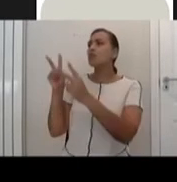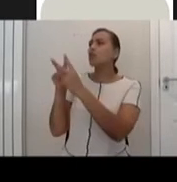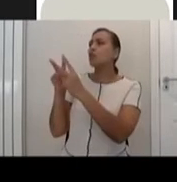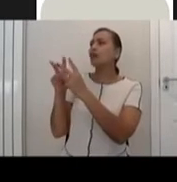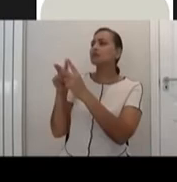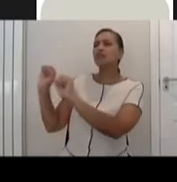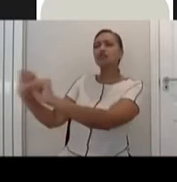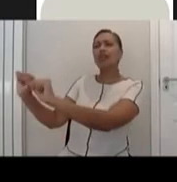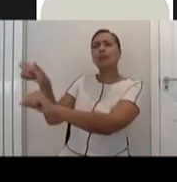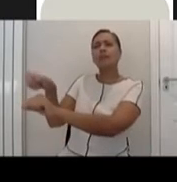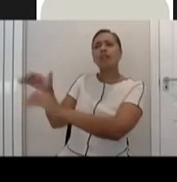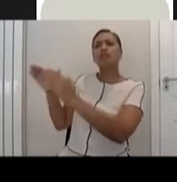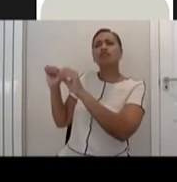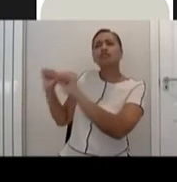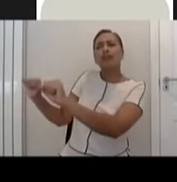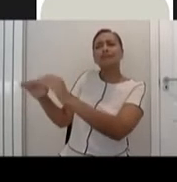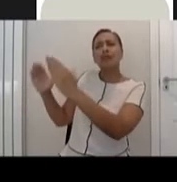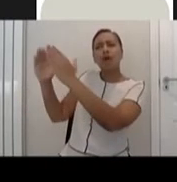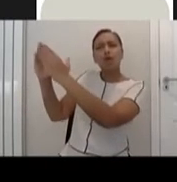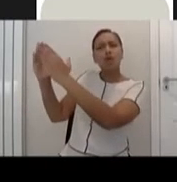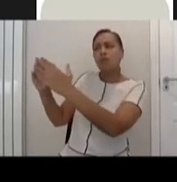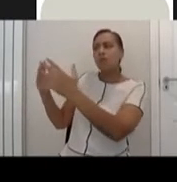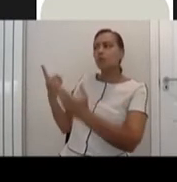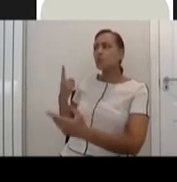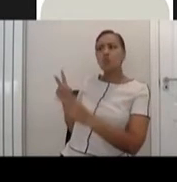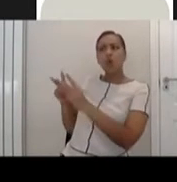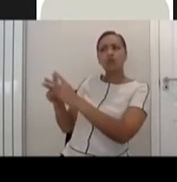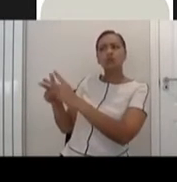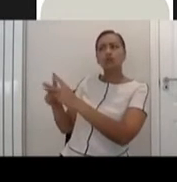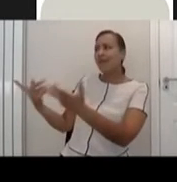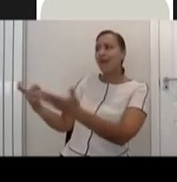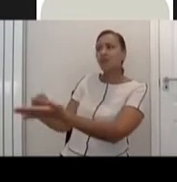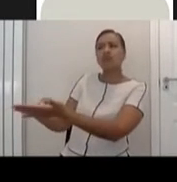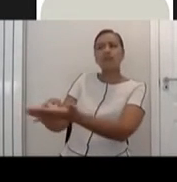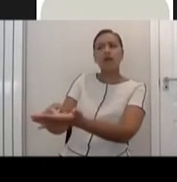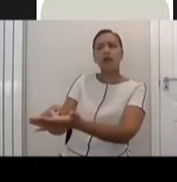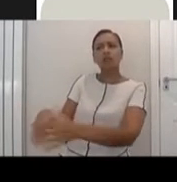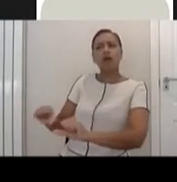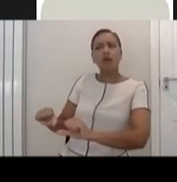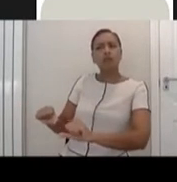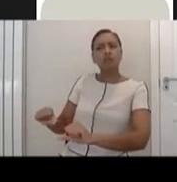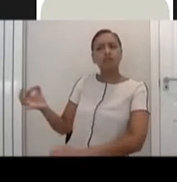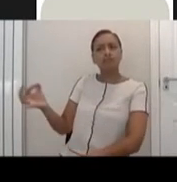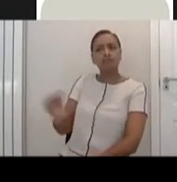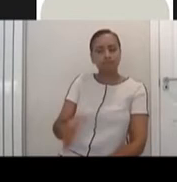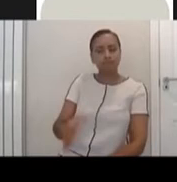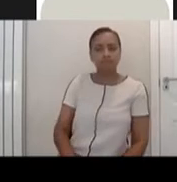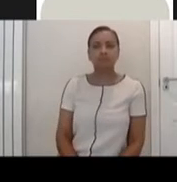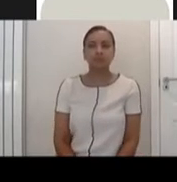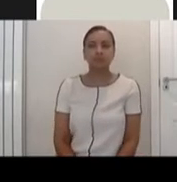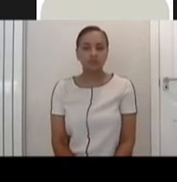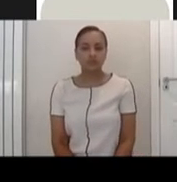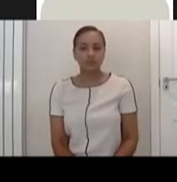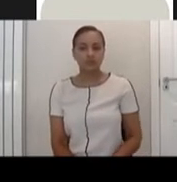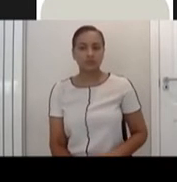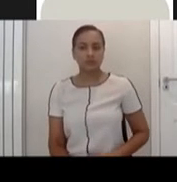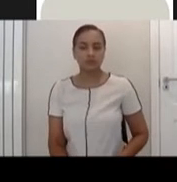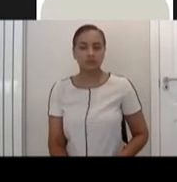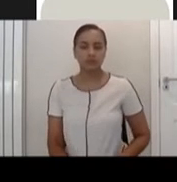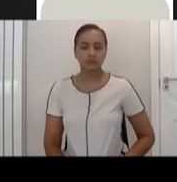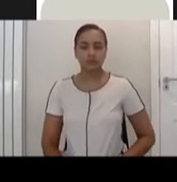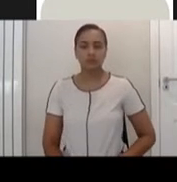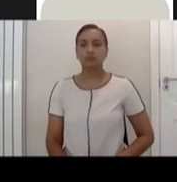of shielders and how are they going to refer? Okay, so at the start of